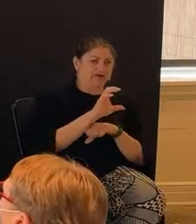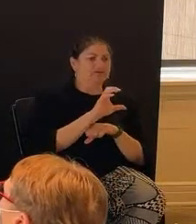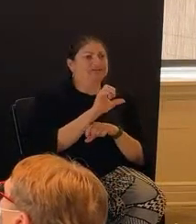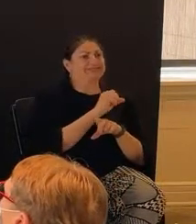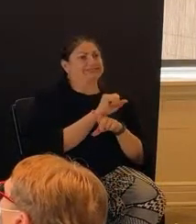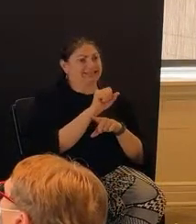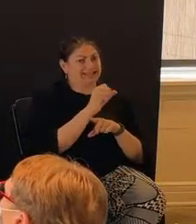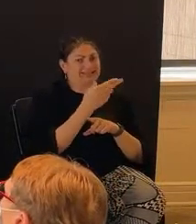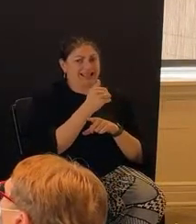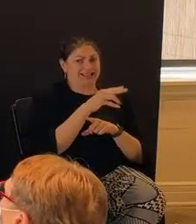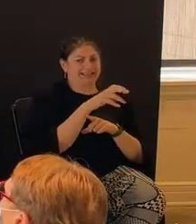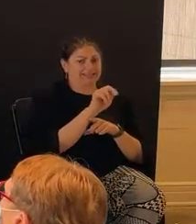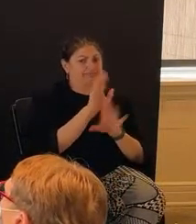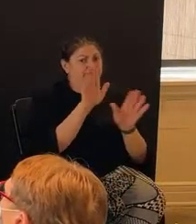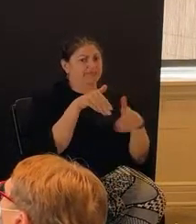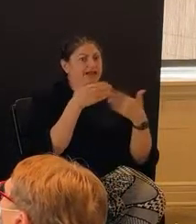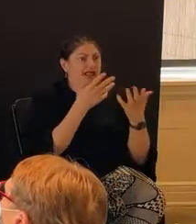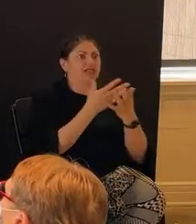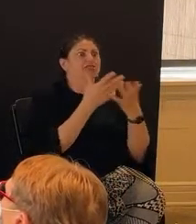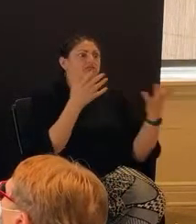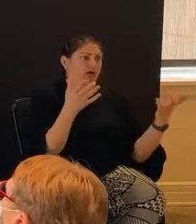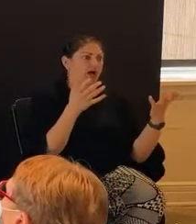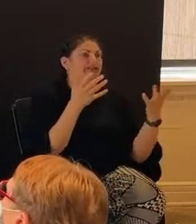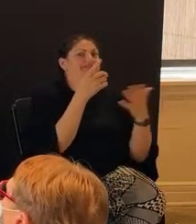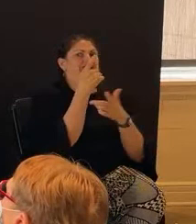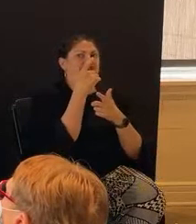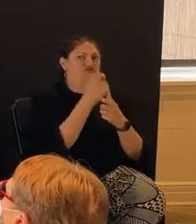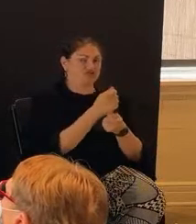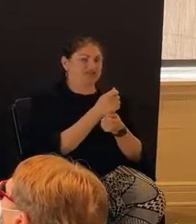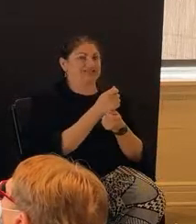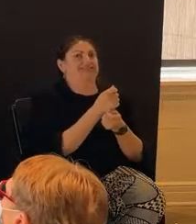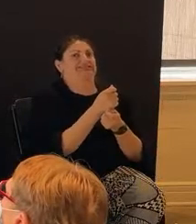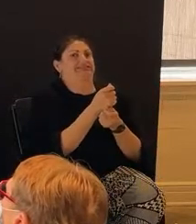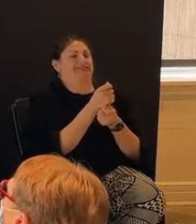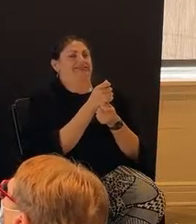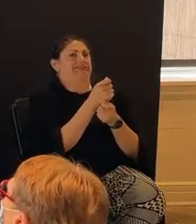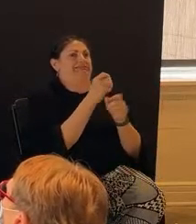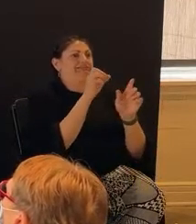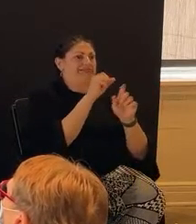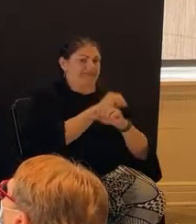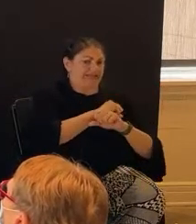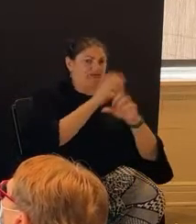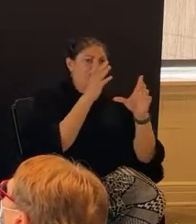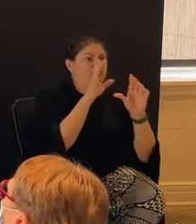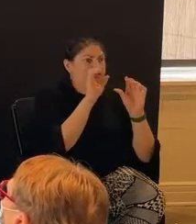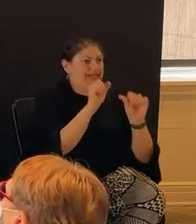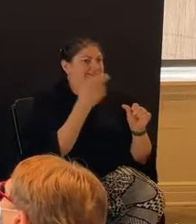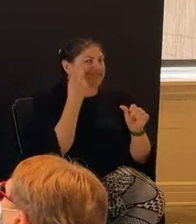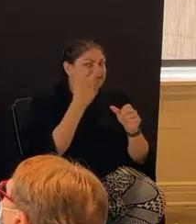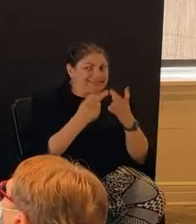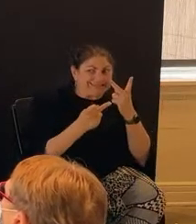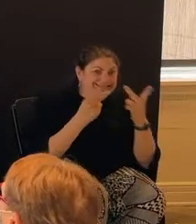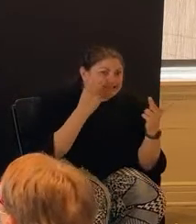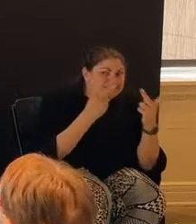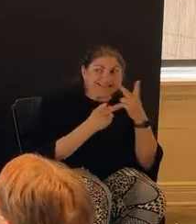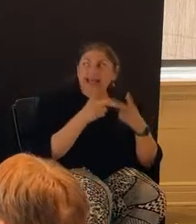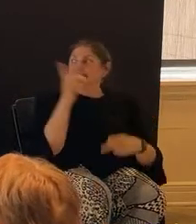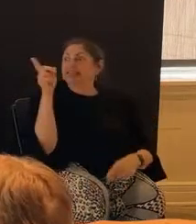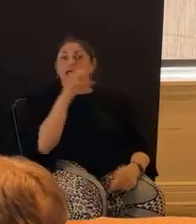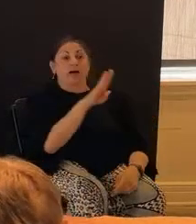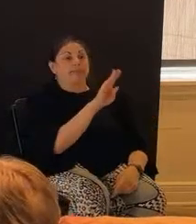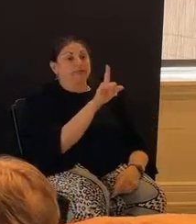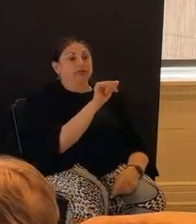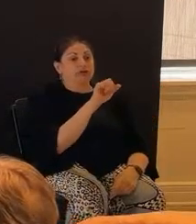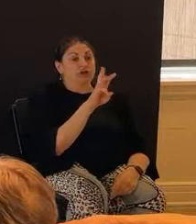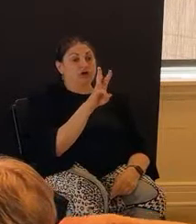I mean, this is a picture from what's called the blowdown zone, and there are all these trees that were just completely knocked flat, as they say, the